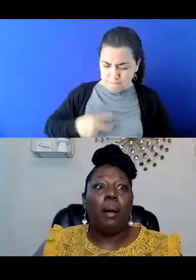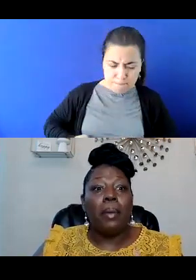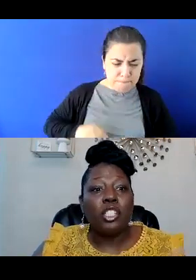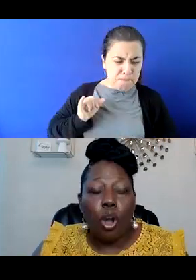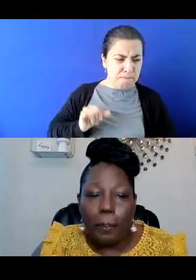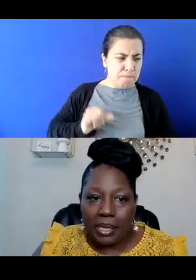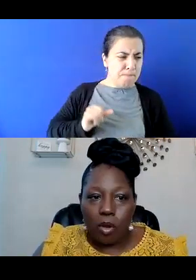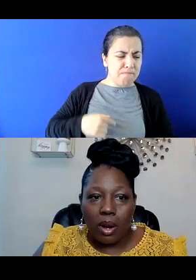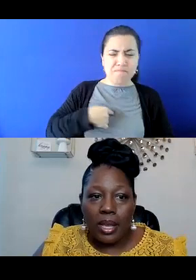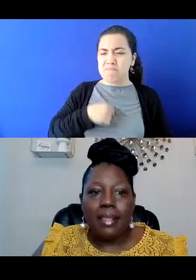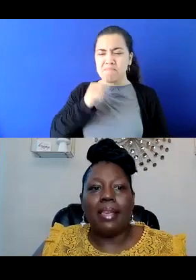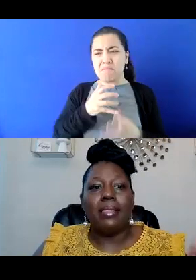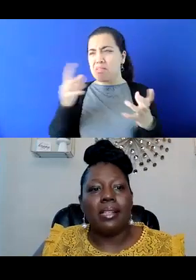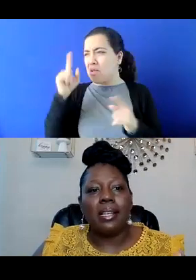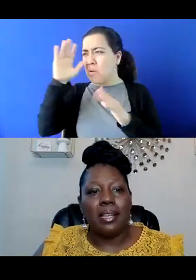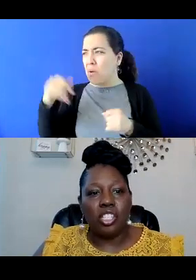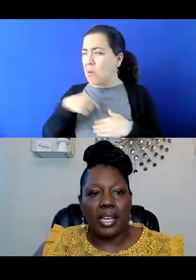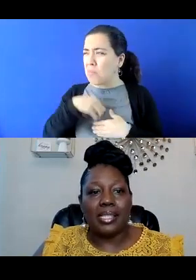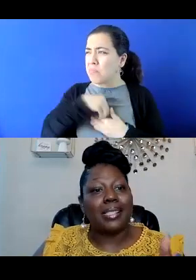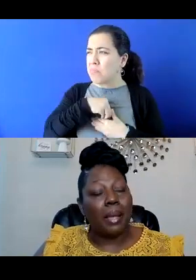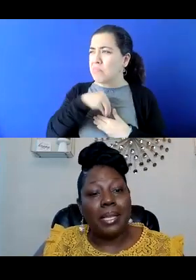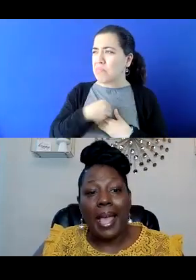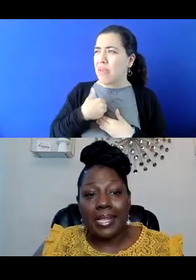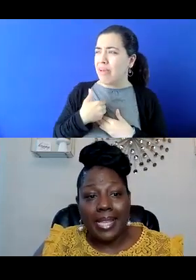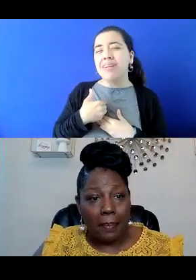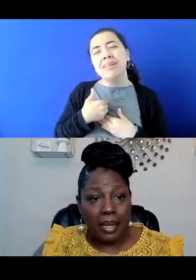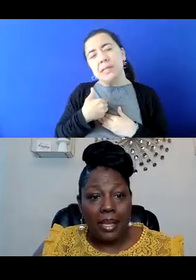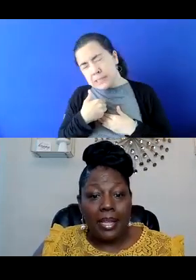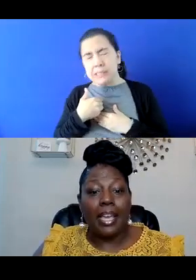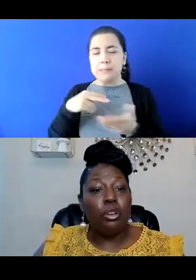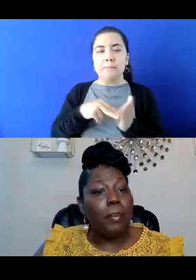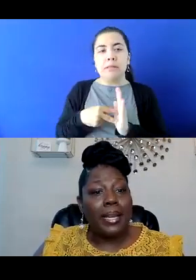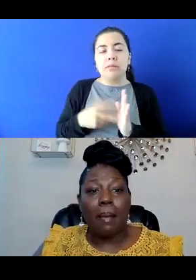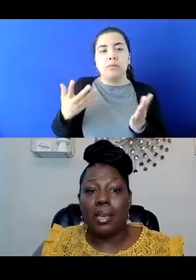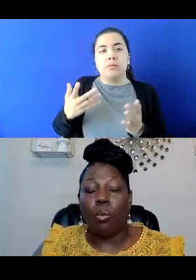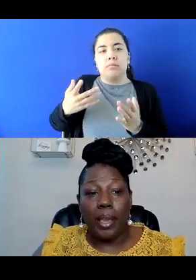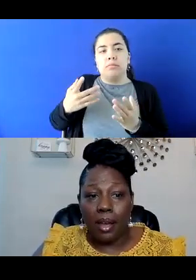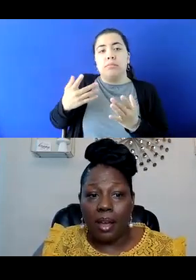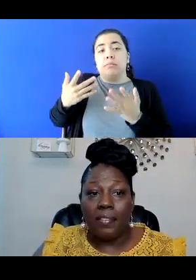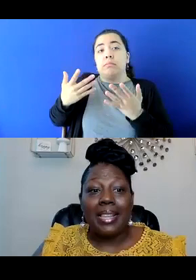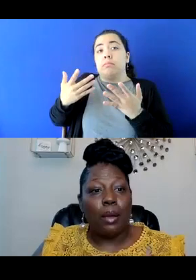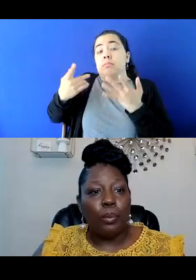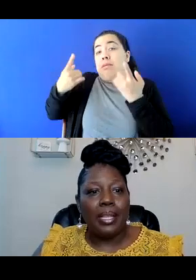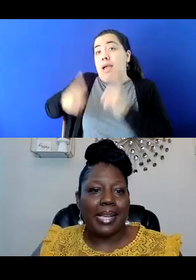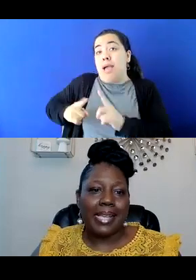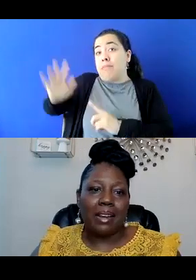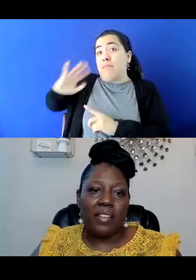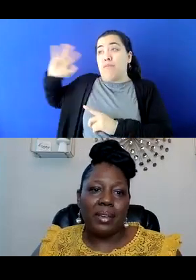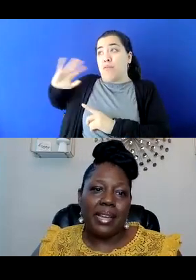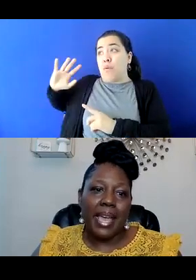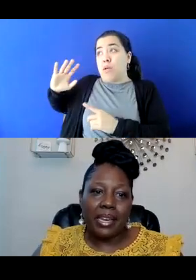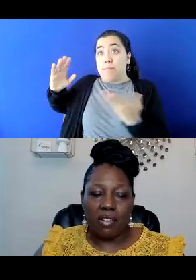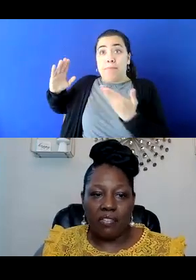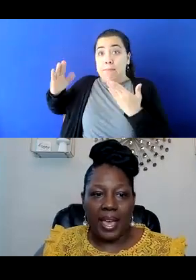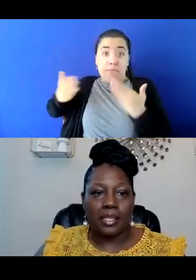have much hope anymore, then there's a good chance that something has happened that you may not be aware of that really has had a